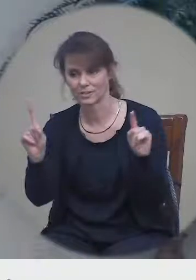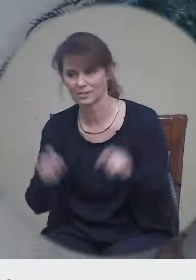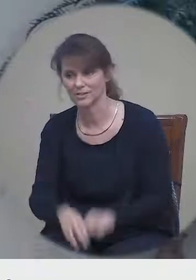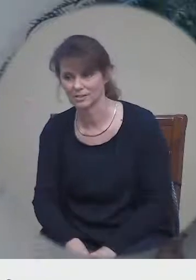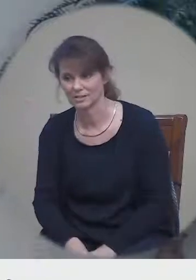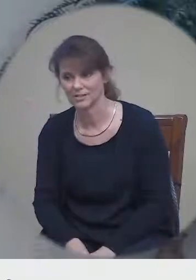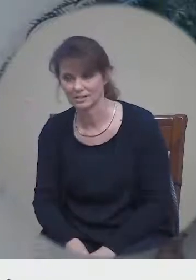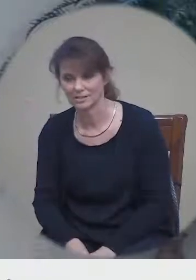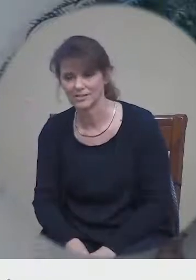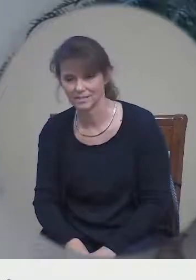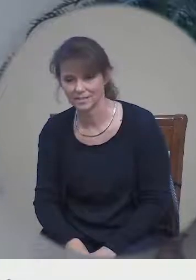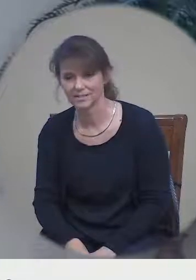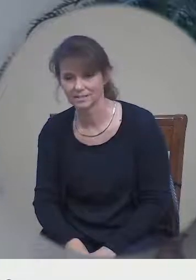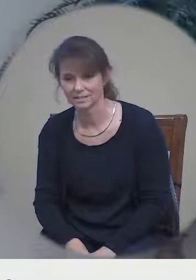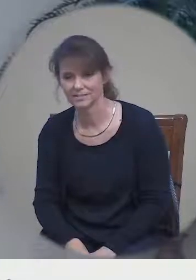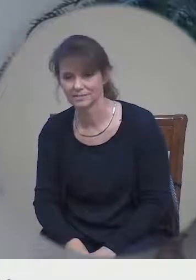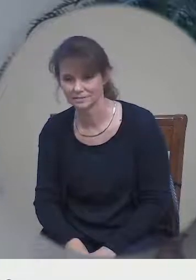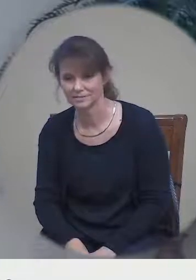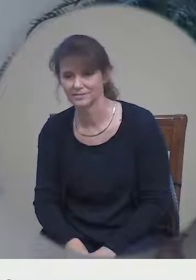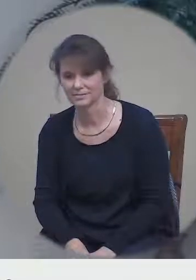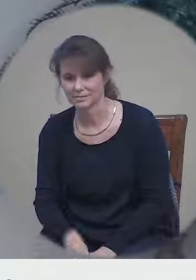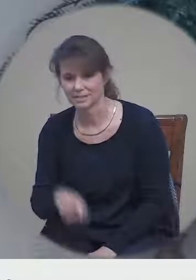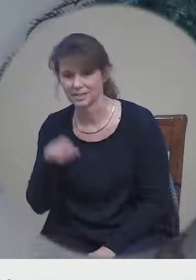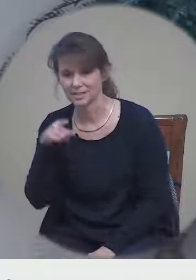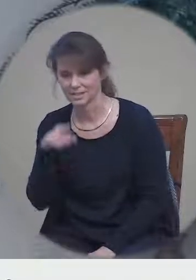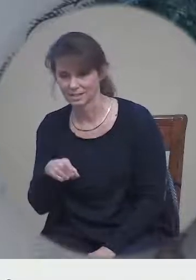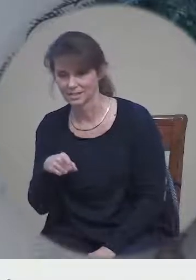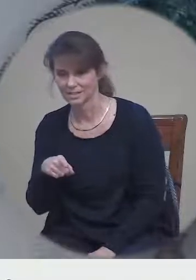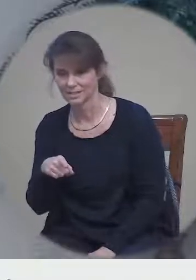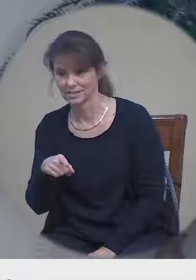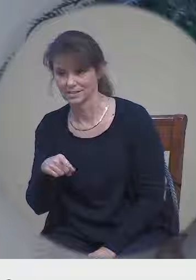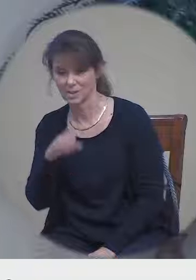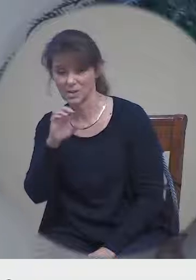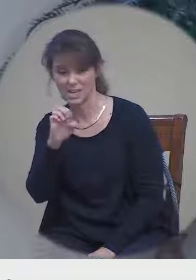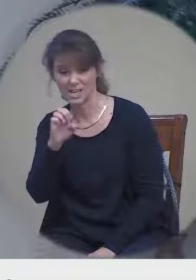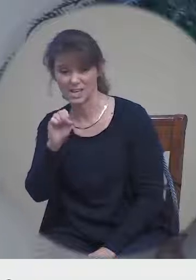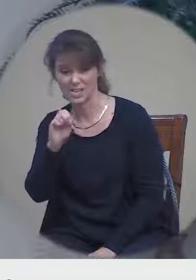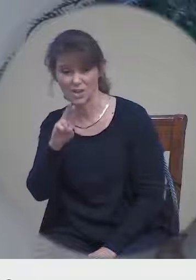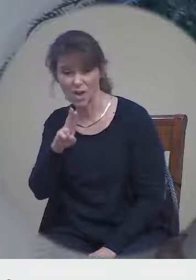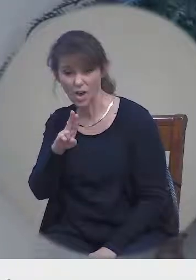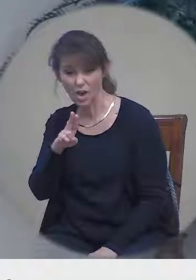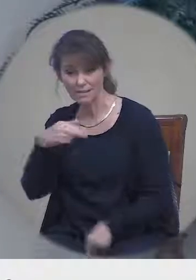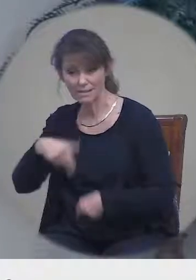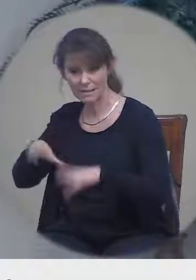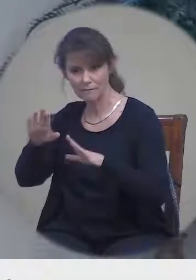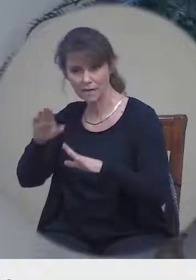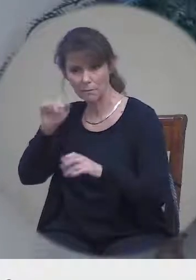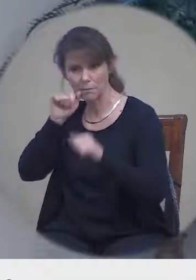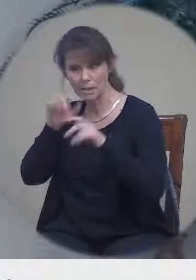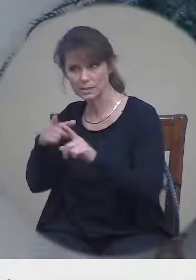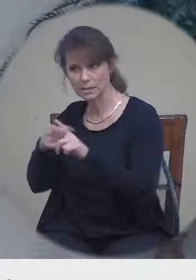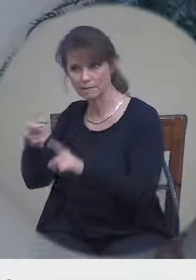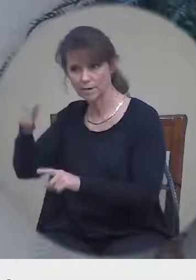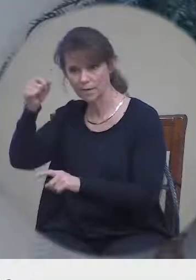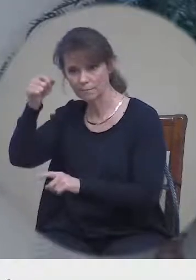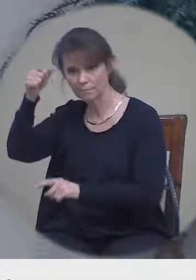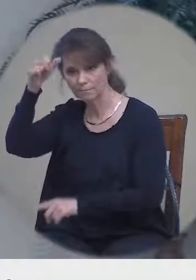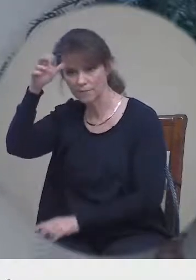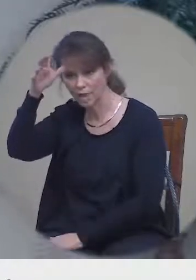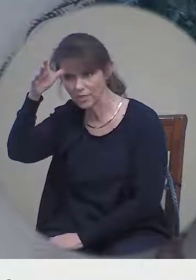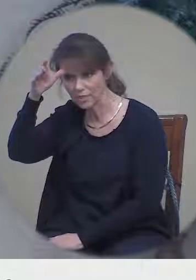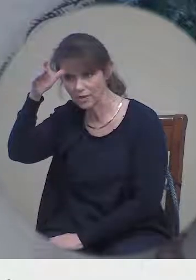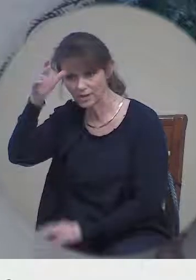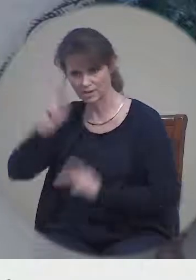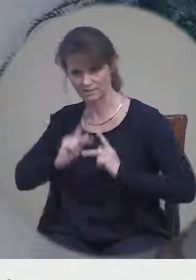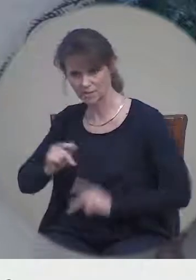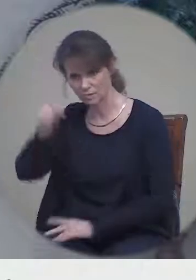father. That confers upon him many things of great important value. Can you think of some